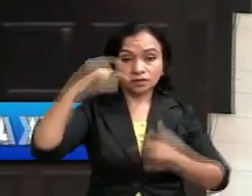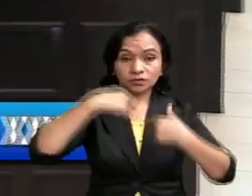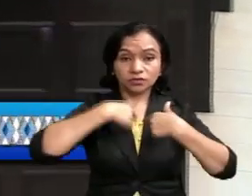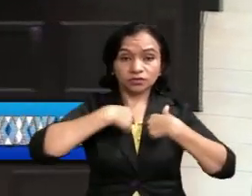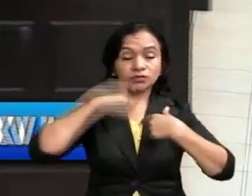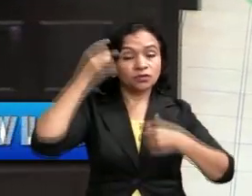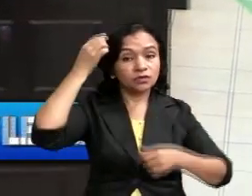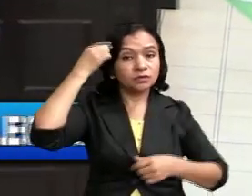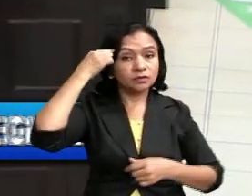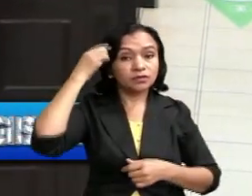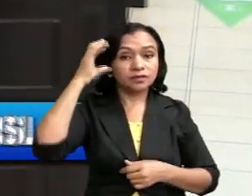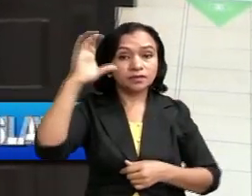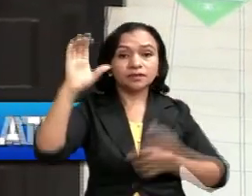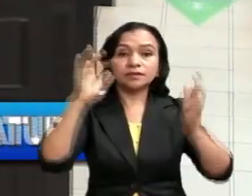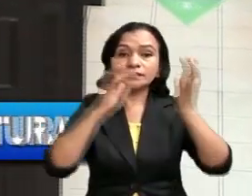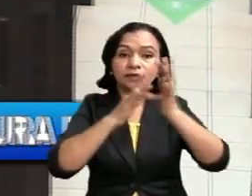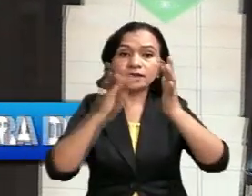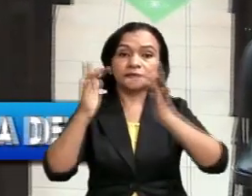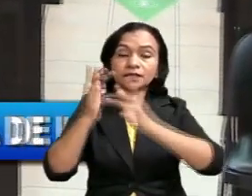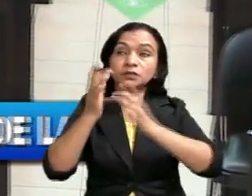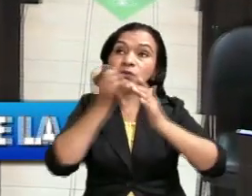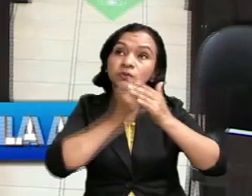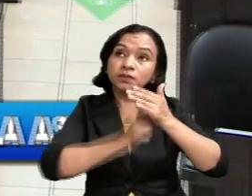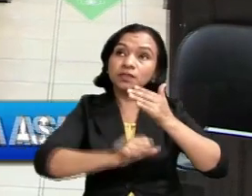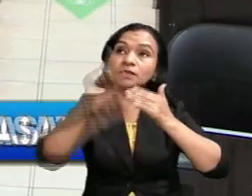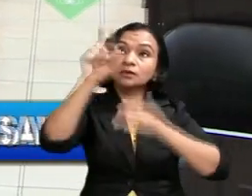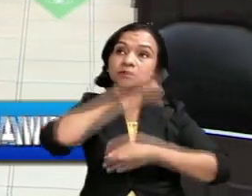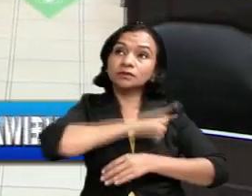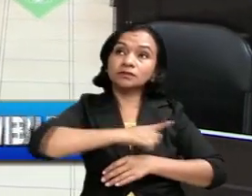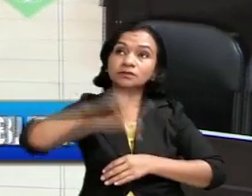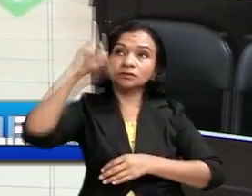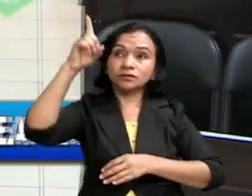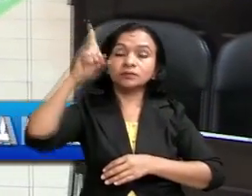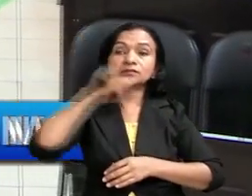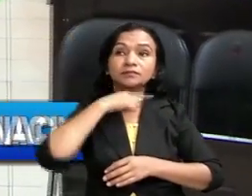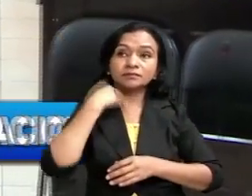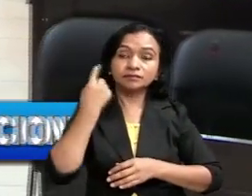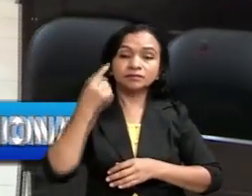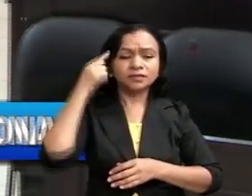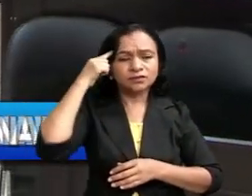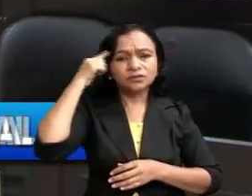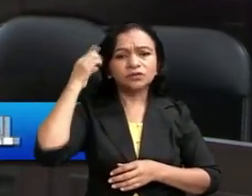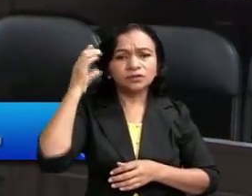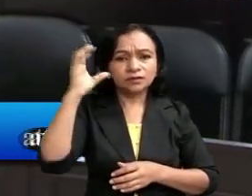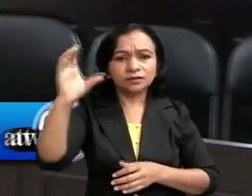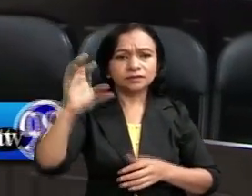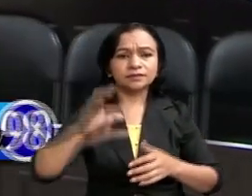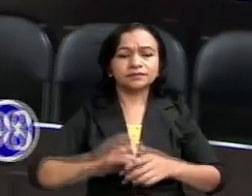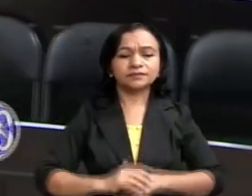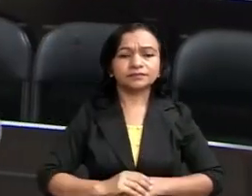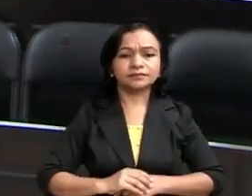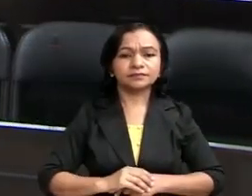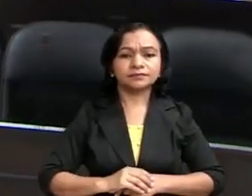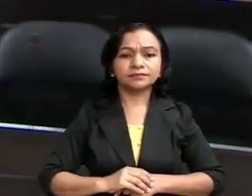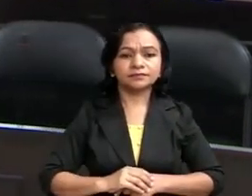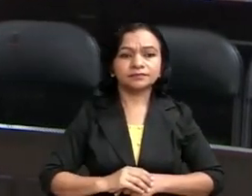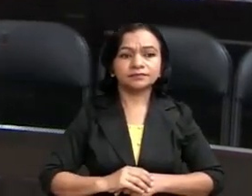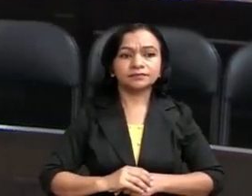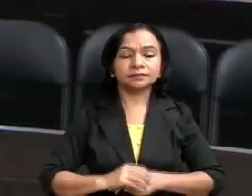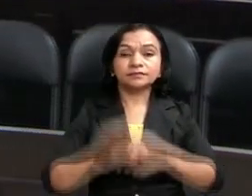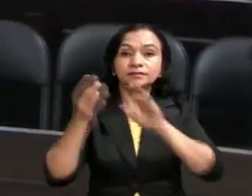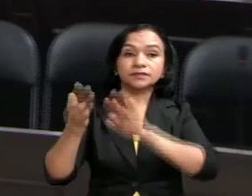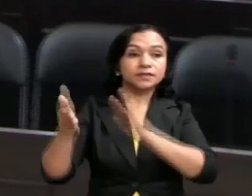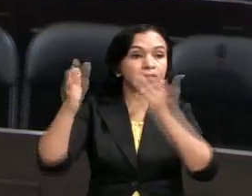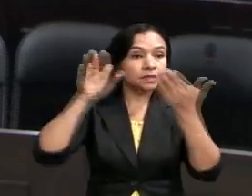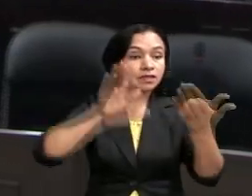is your son. Que Jesús es tu hijo. And I believe. Y yo creo. That he died on the cross. Que él murió en